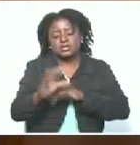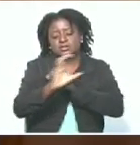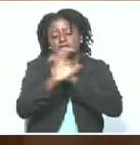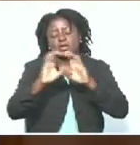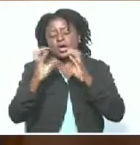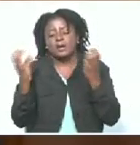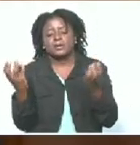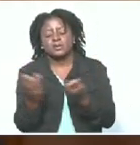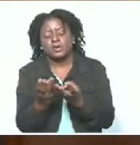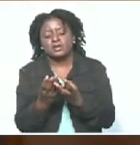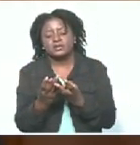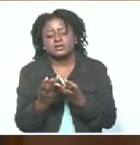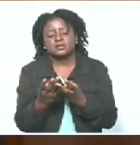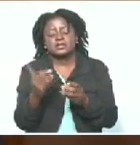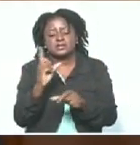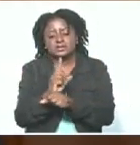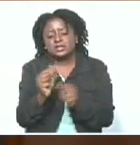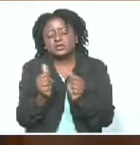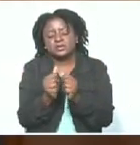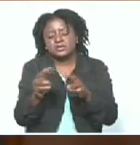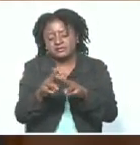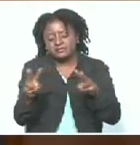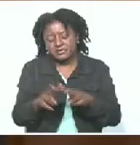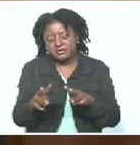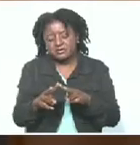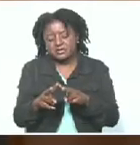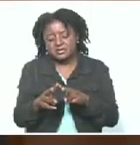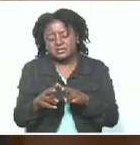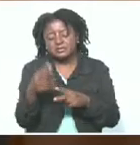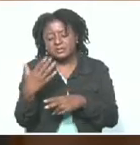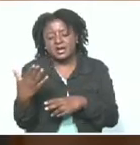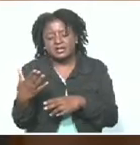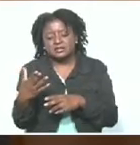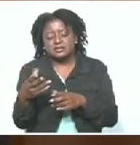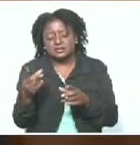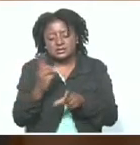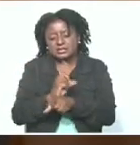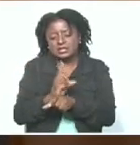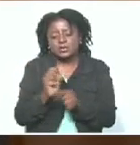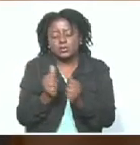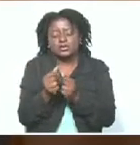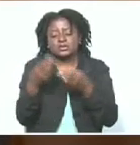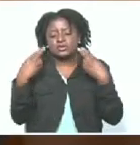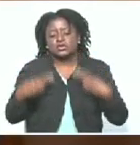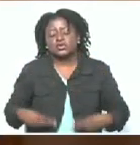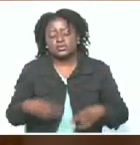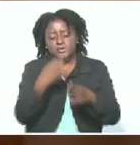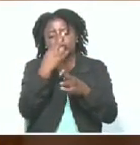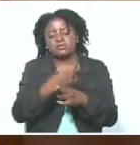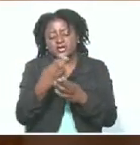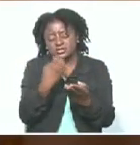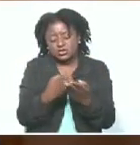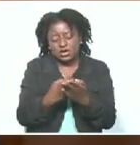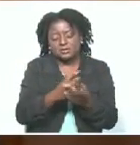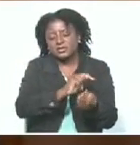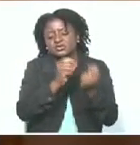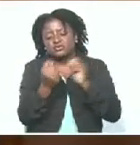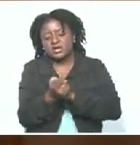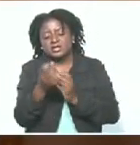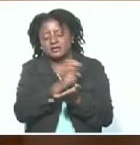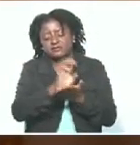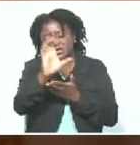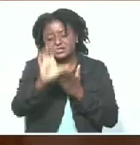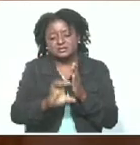around governance, human rights, issues around the economy, trade, and investments, this whole business of banking and